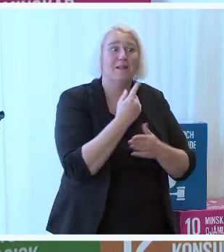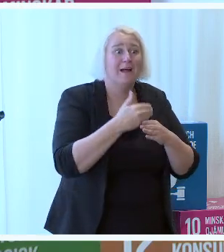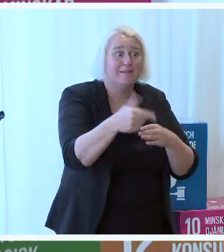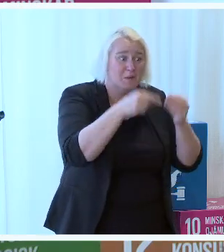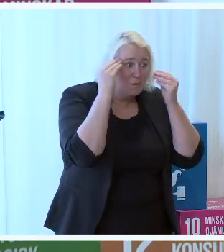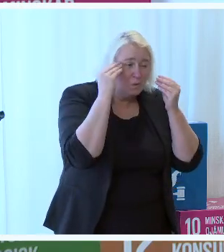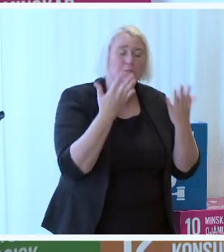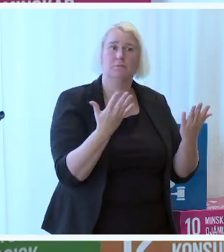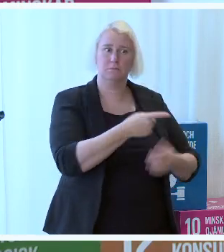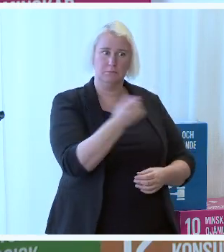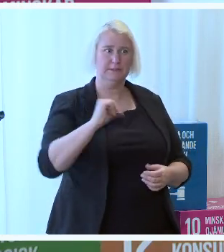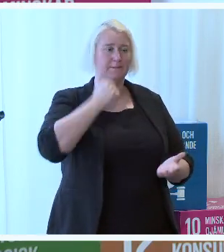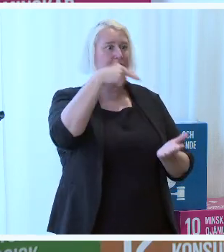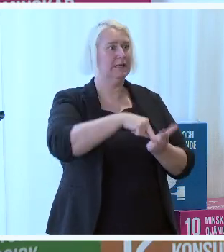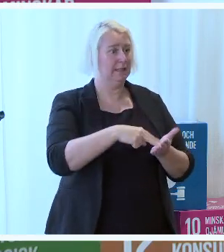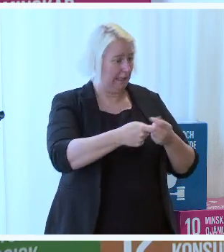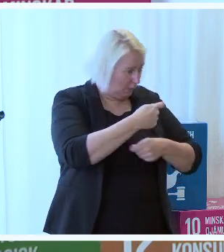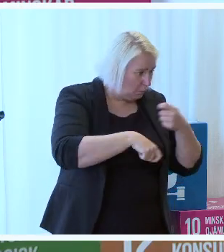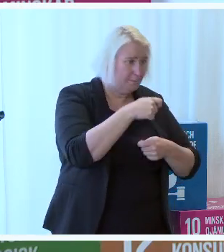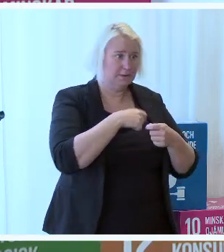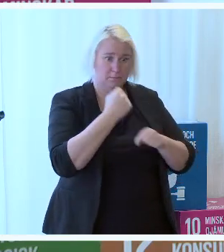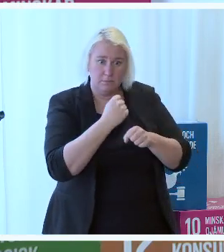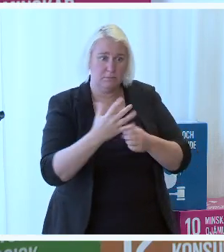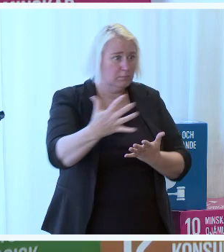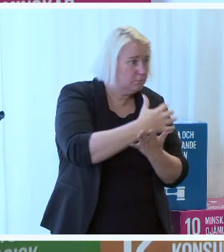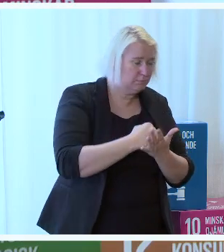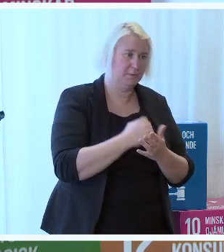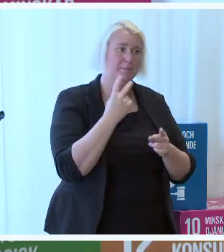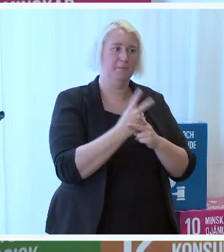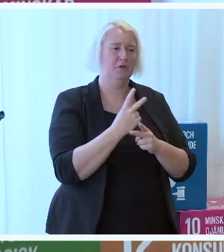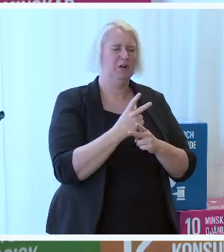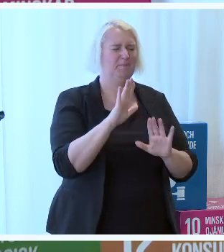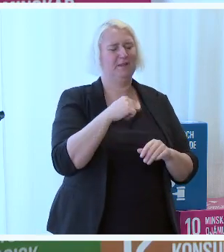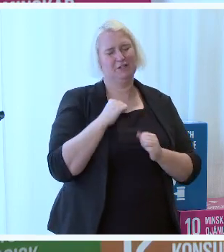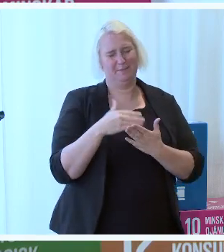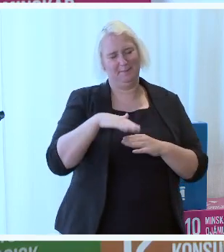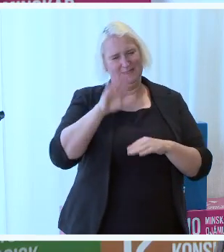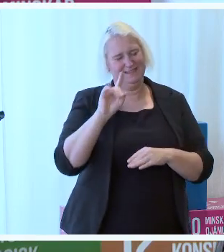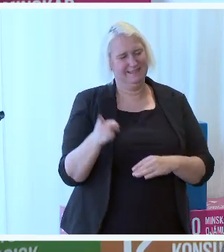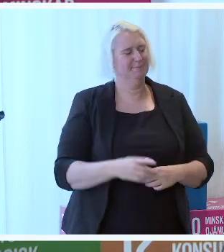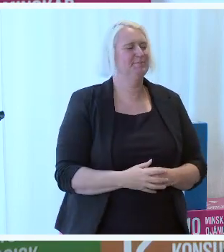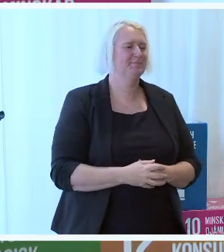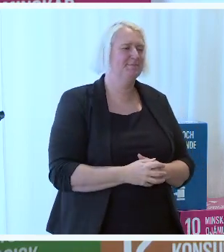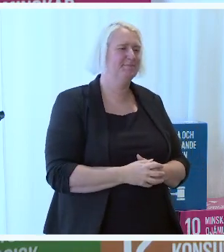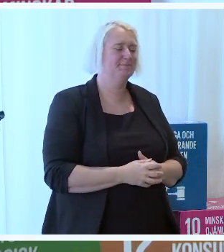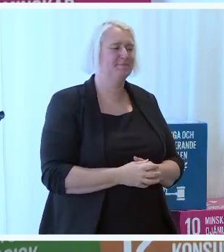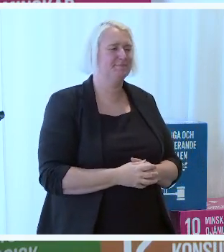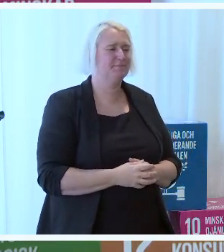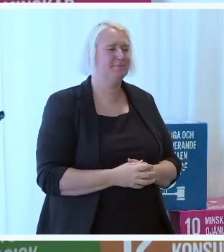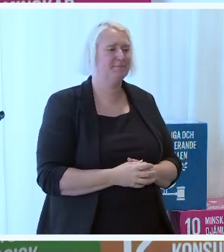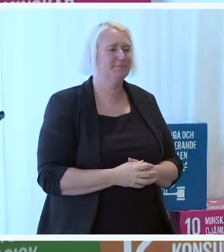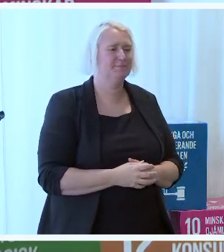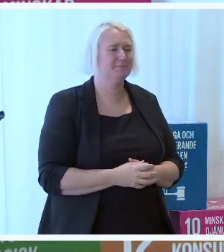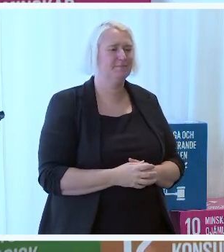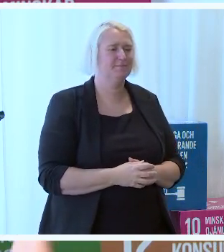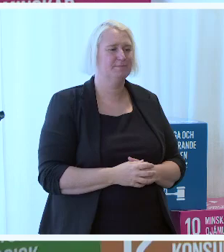and making the households and communities prosper. And we'll get back to that later on in the talk. That's a case study from Western Africa.